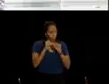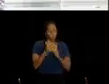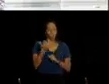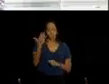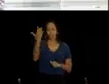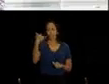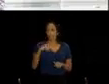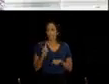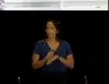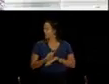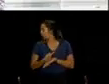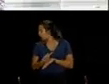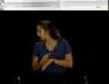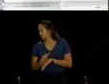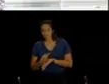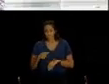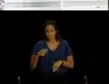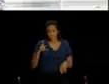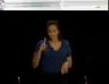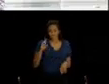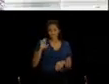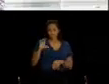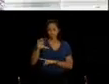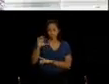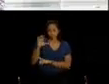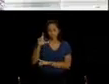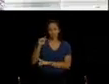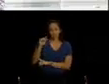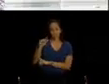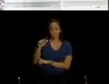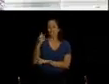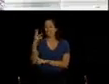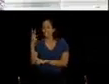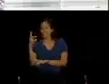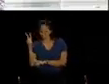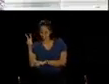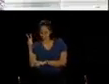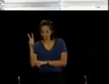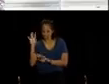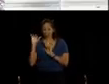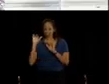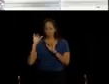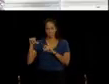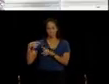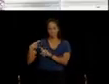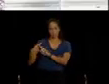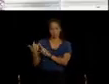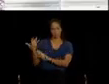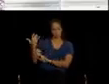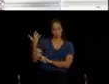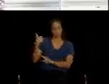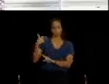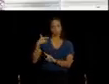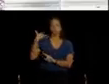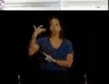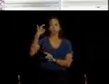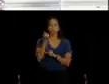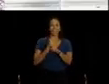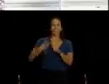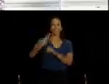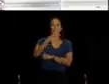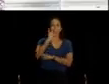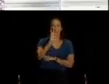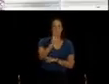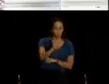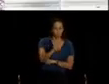2016, just after Christmas, is when I started doing the 4 things. And by the time that February rolled around,